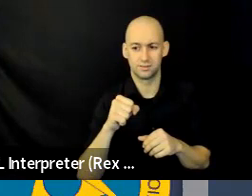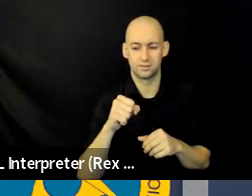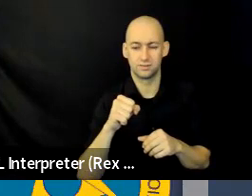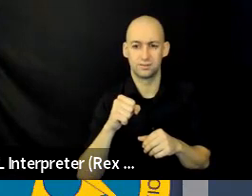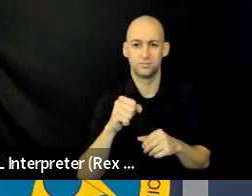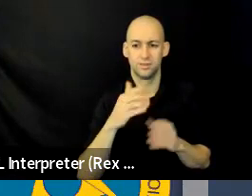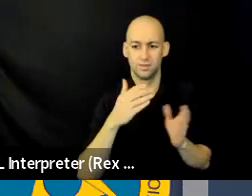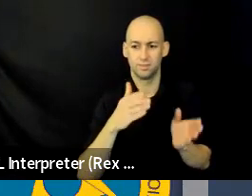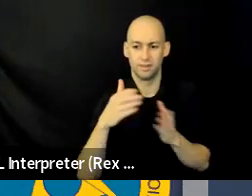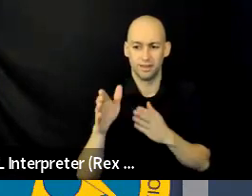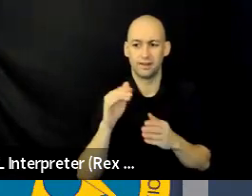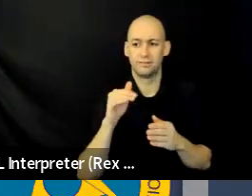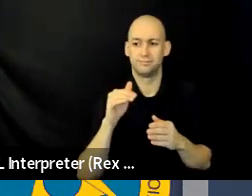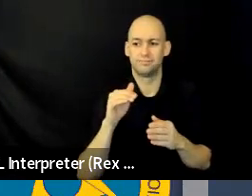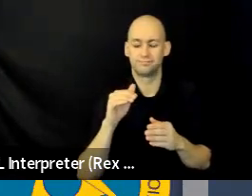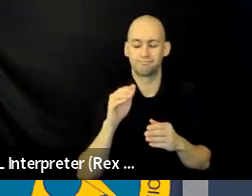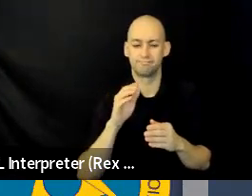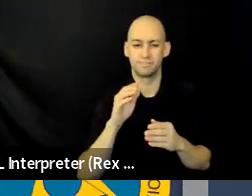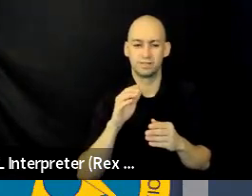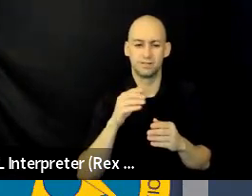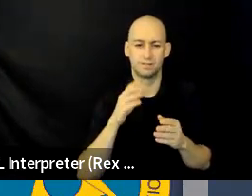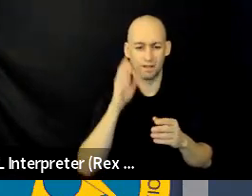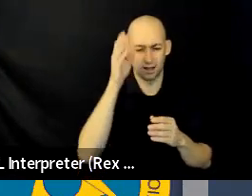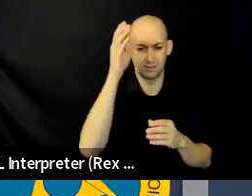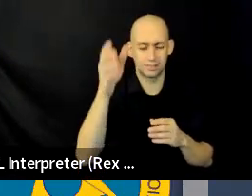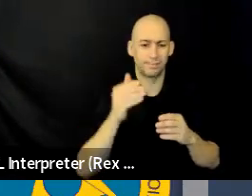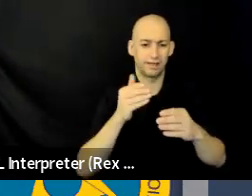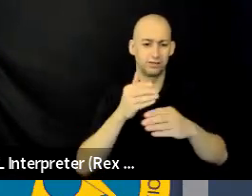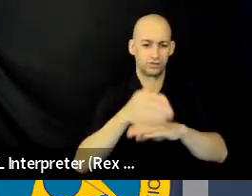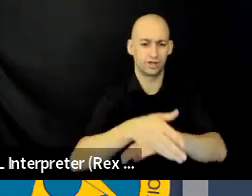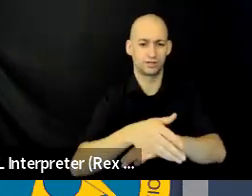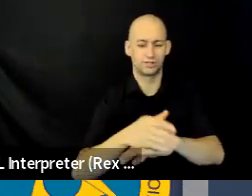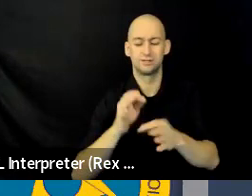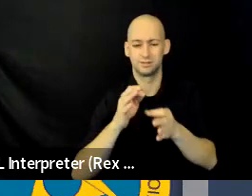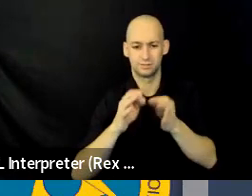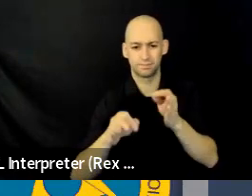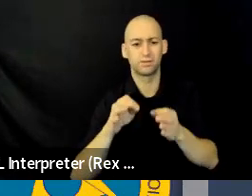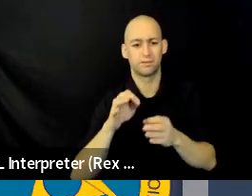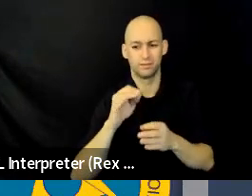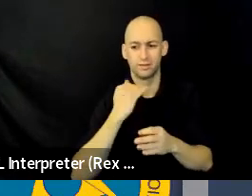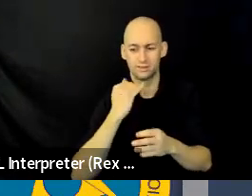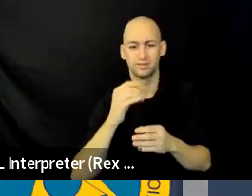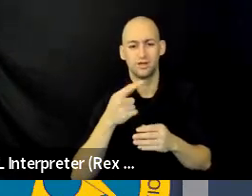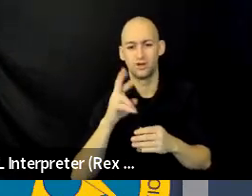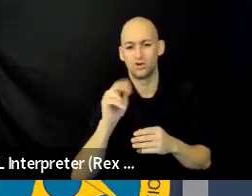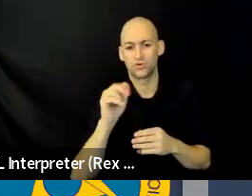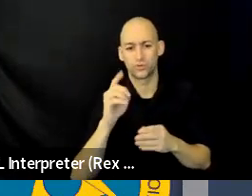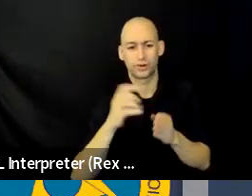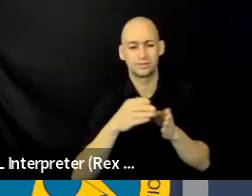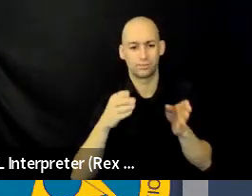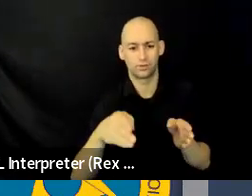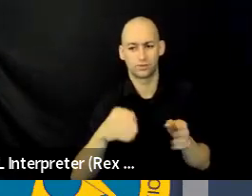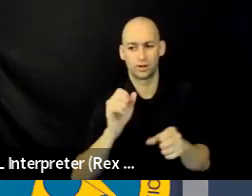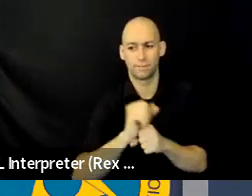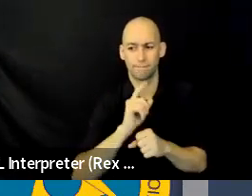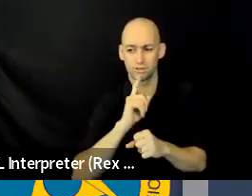in concept, is an interchange, which in its simplest form is grade separation, making sure that you're getting rid of